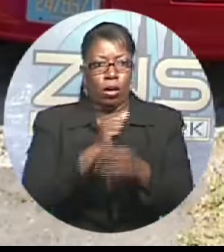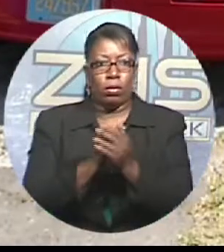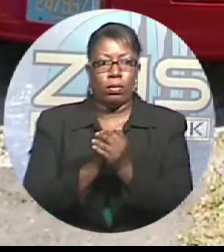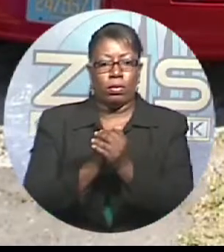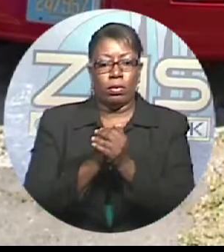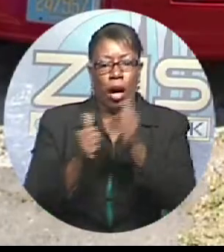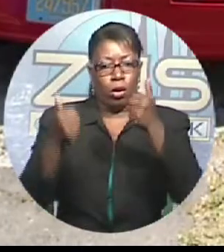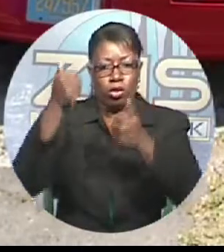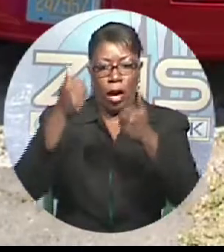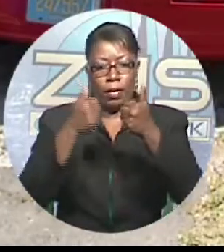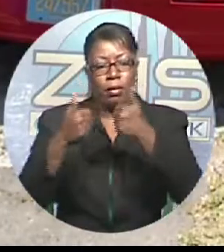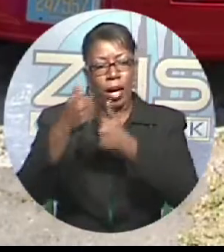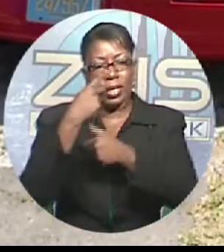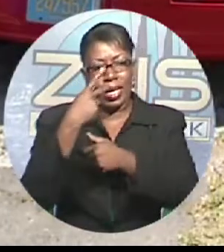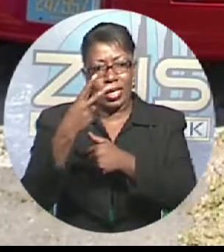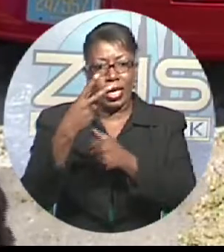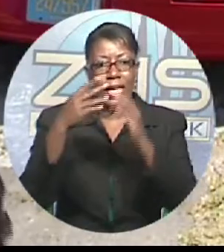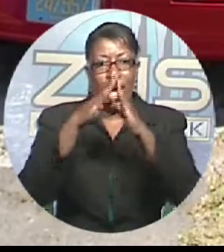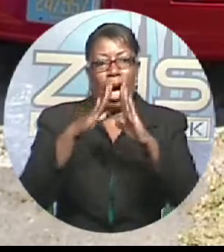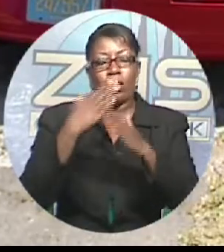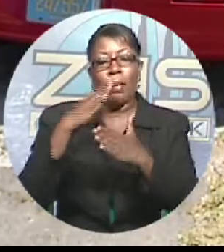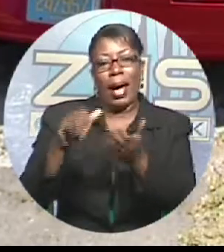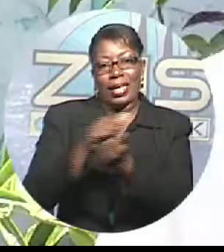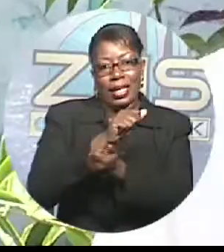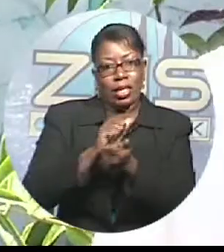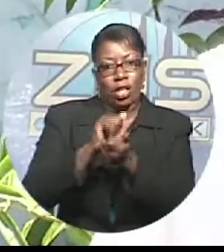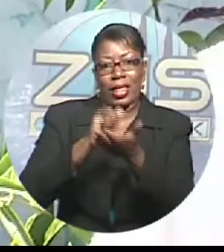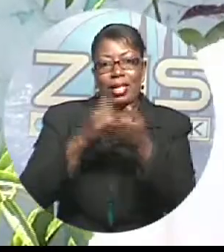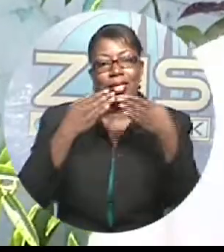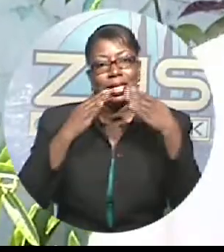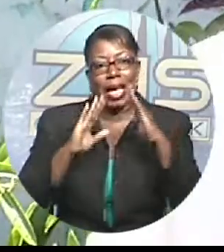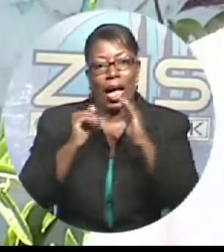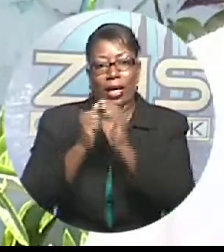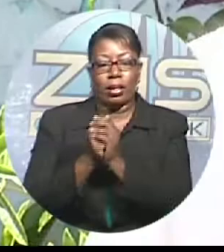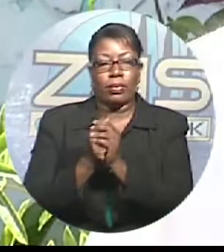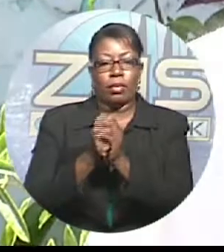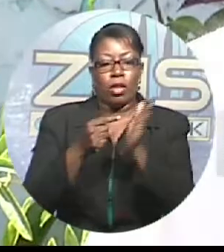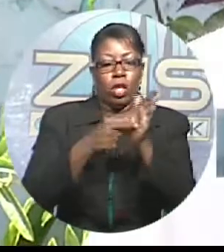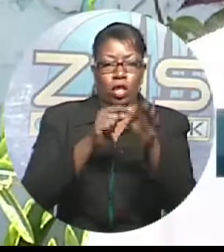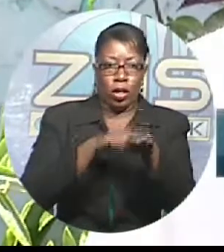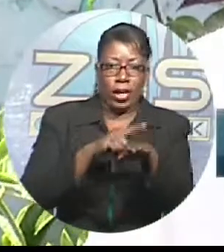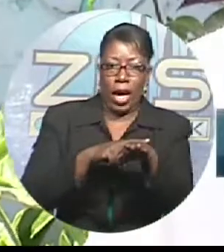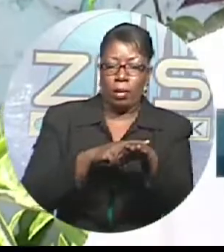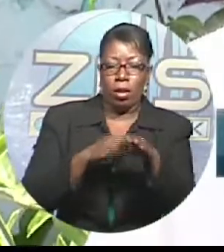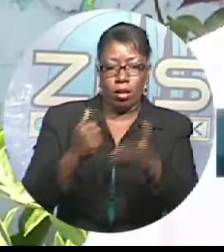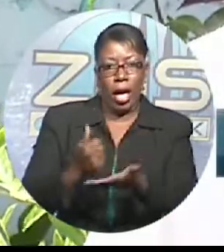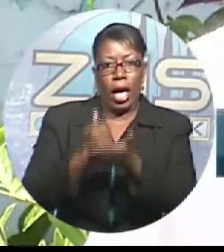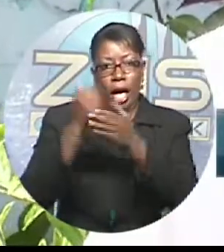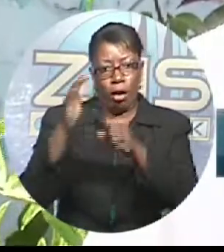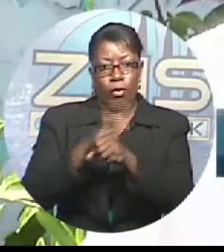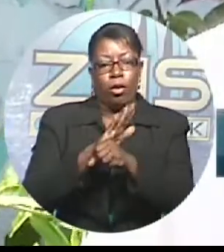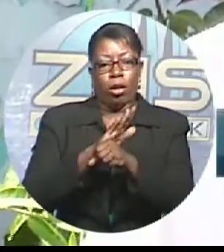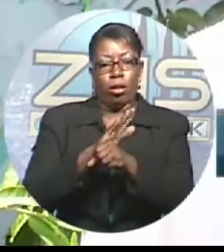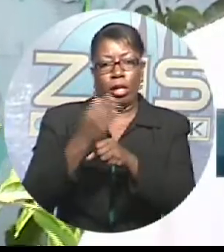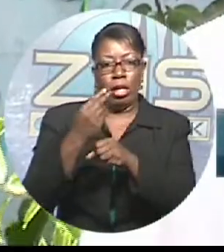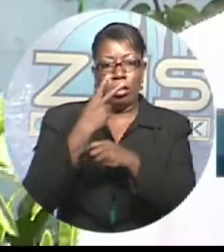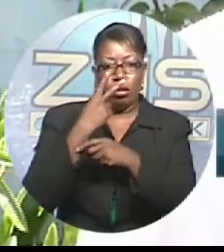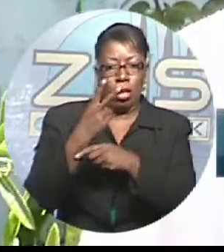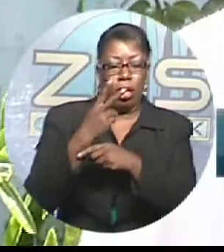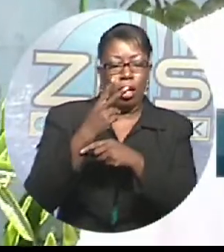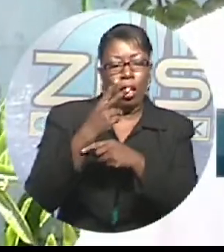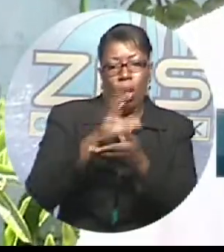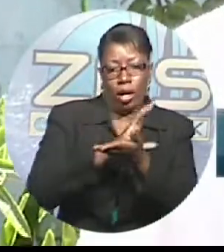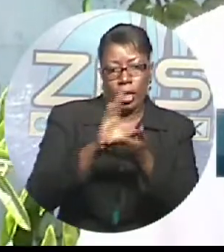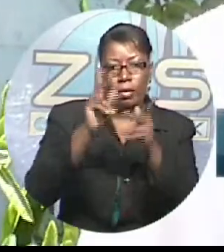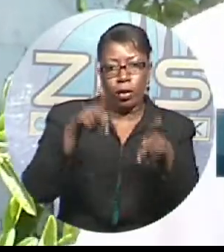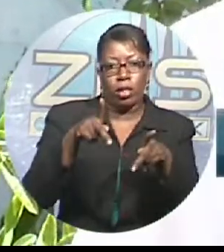in very bad condition. That's sad. Showtime was a very helpful man. He used to come and clean around everybody's yard and stuff.